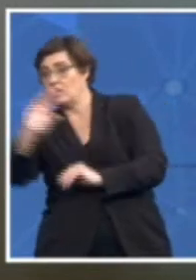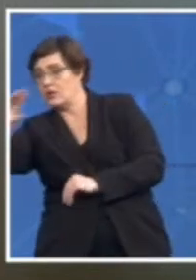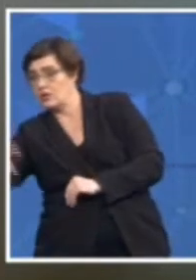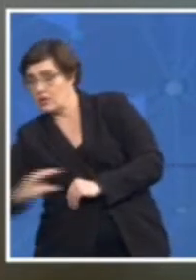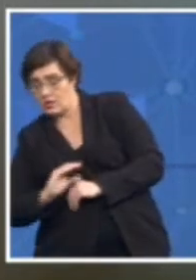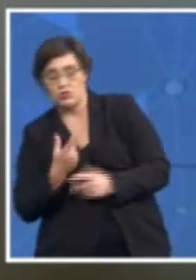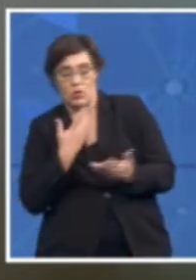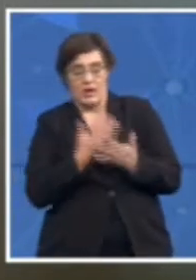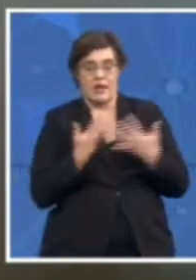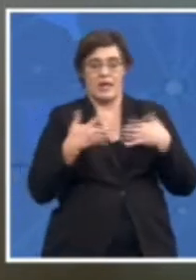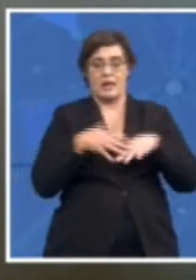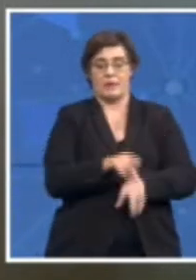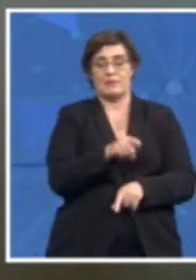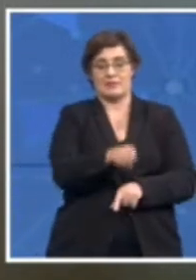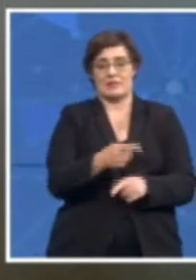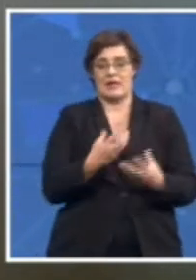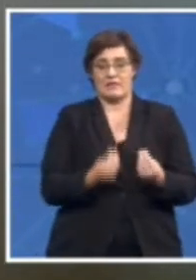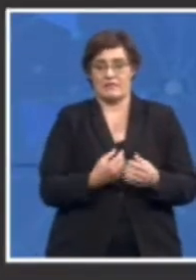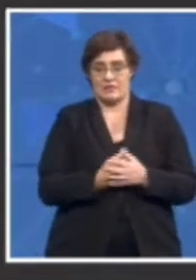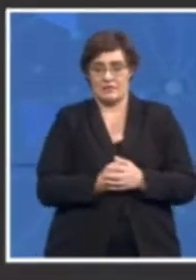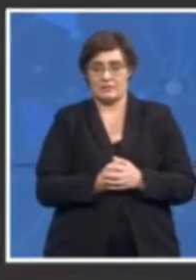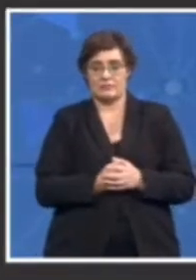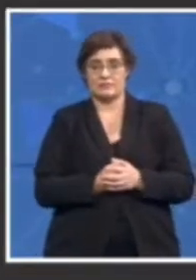Siganati, over to you.